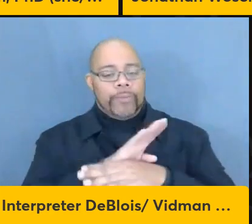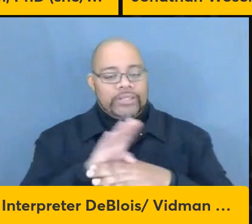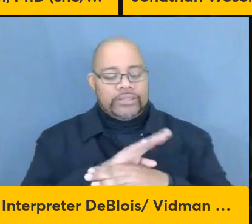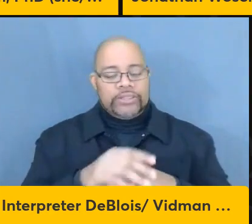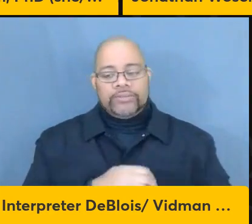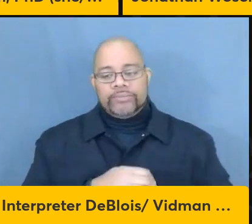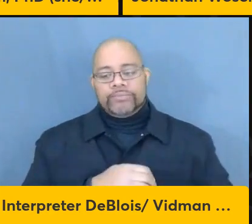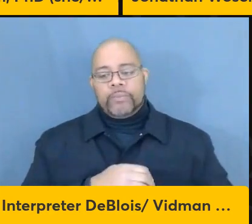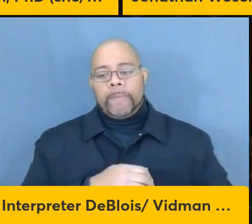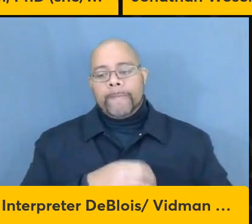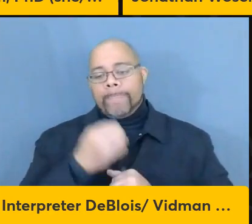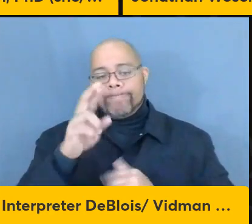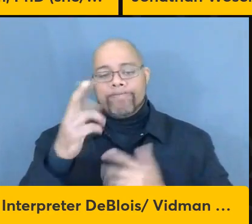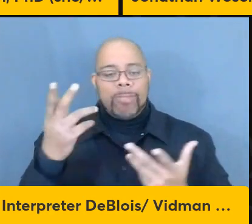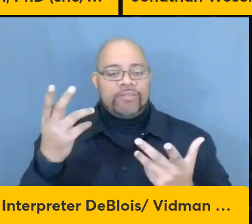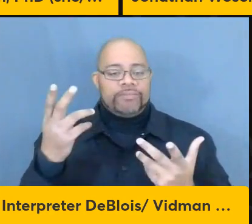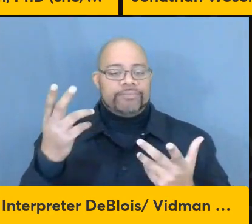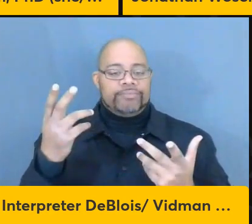entrepreneurship or